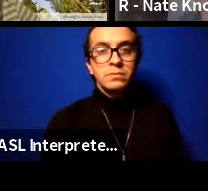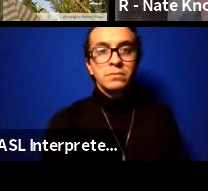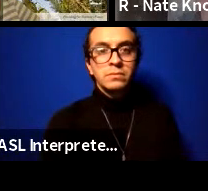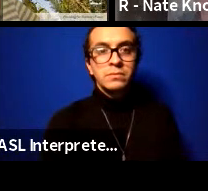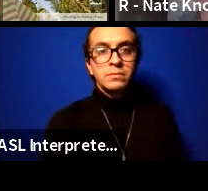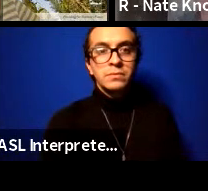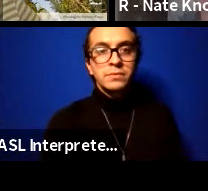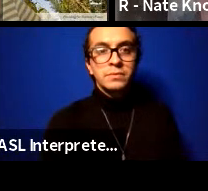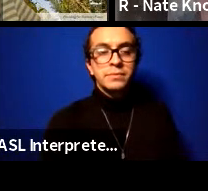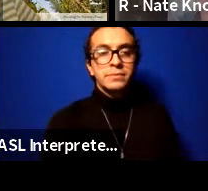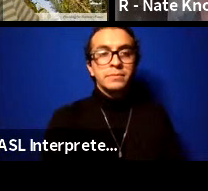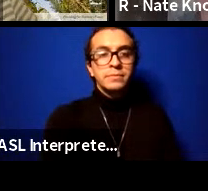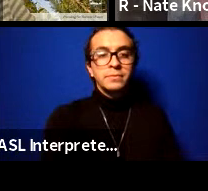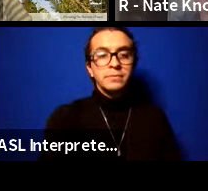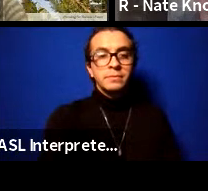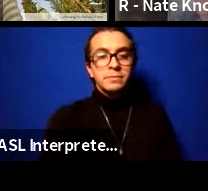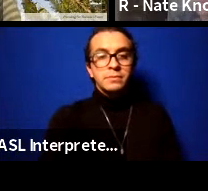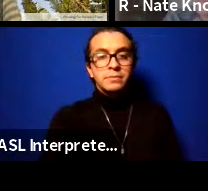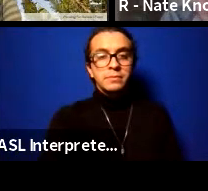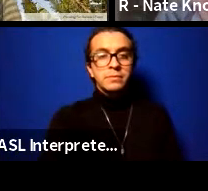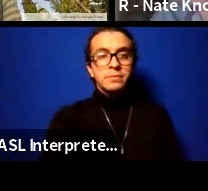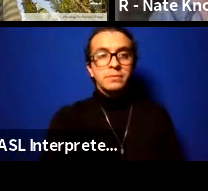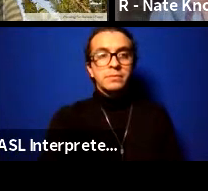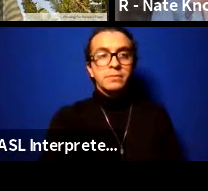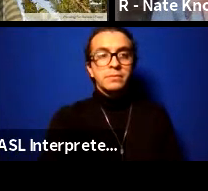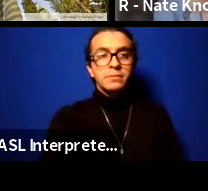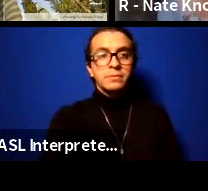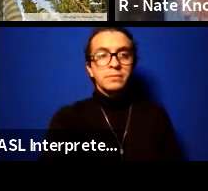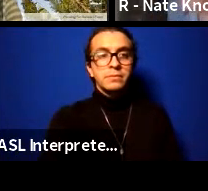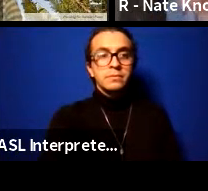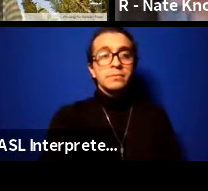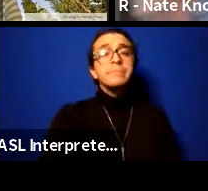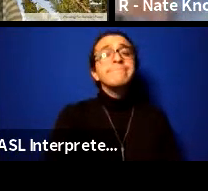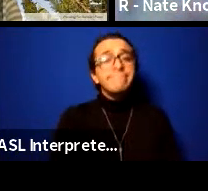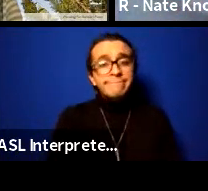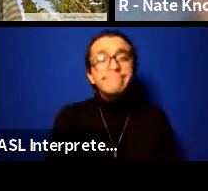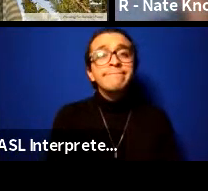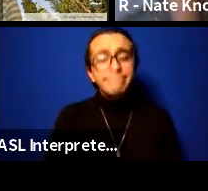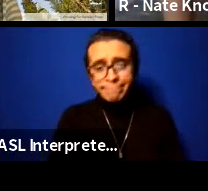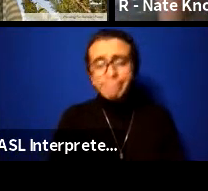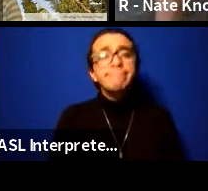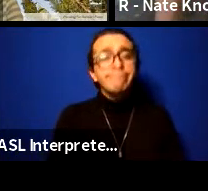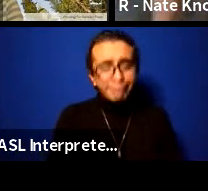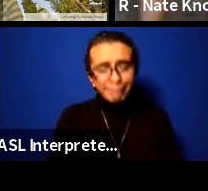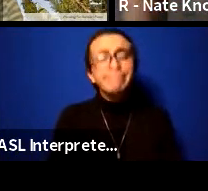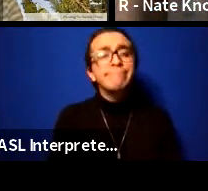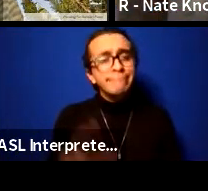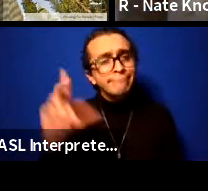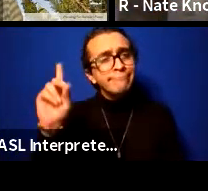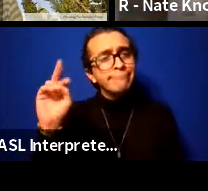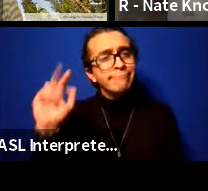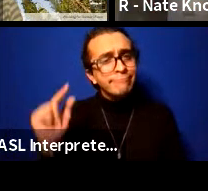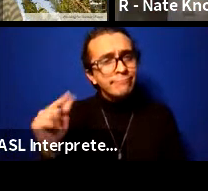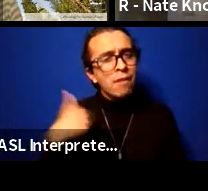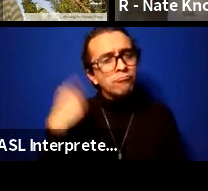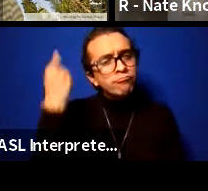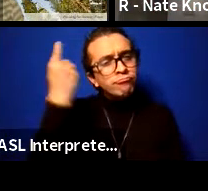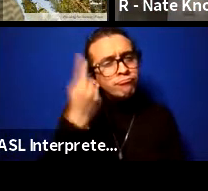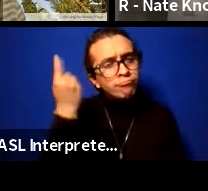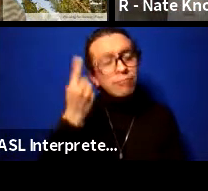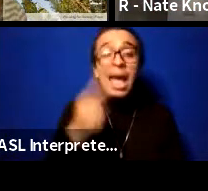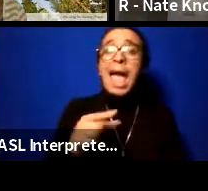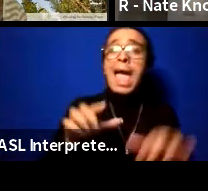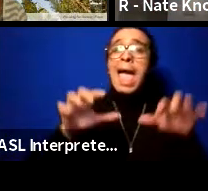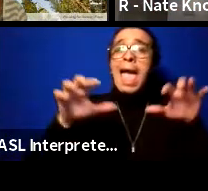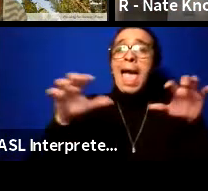so that was my biggest concern. That's all. Thank you. Doug, I wonder if as an action item, we